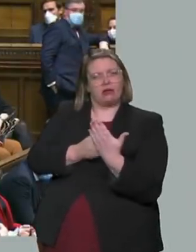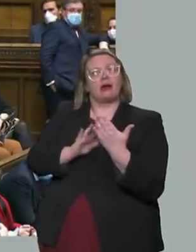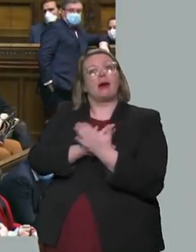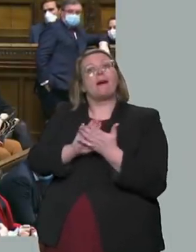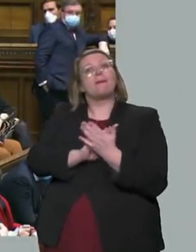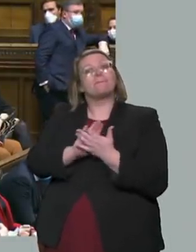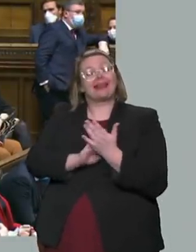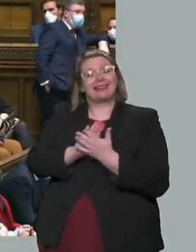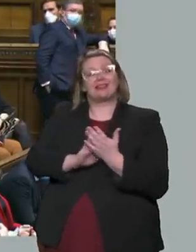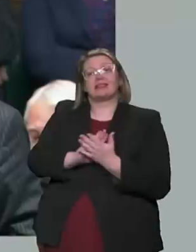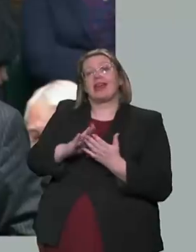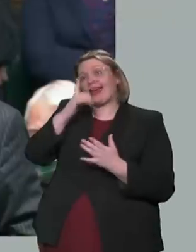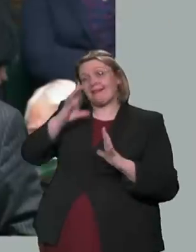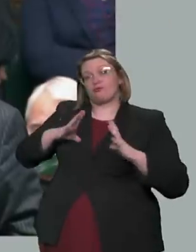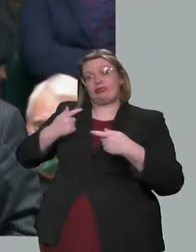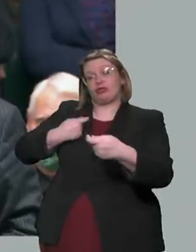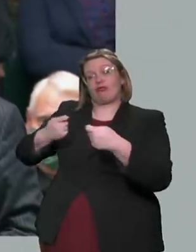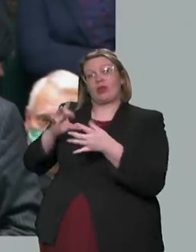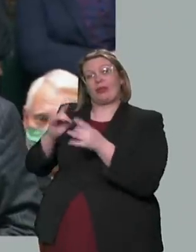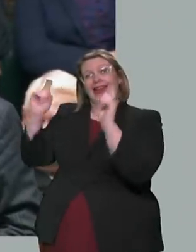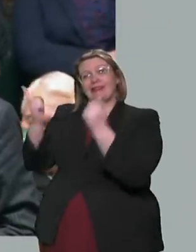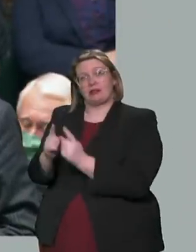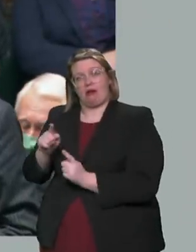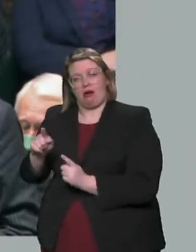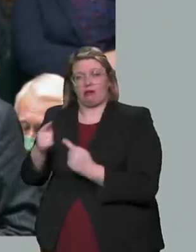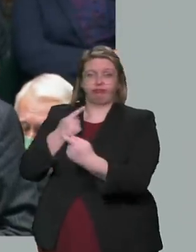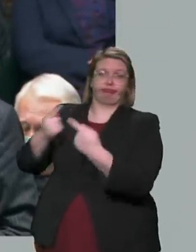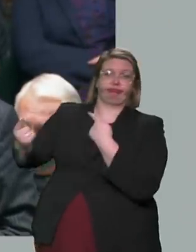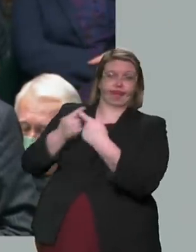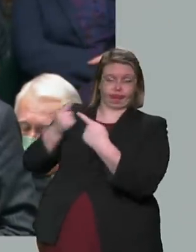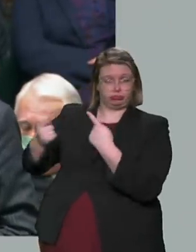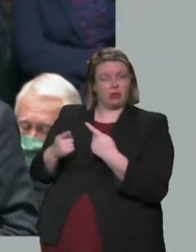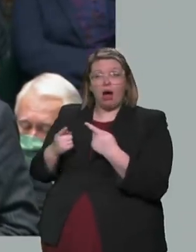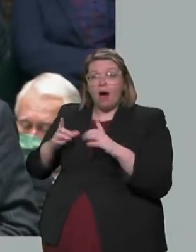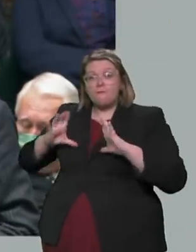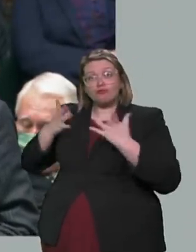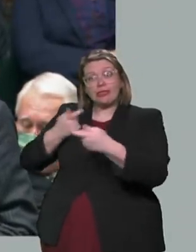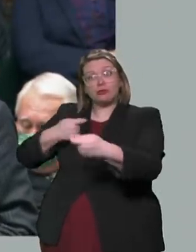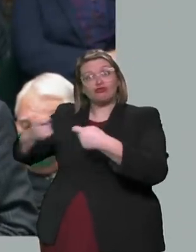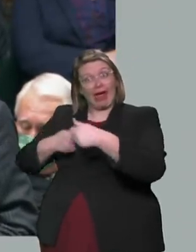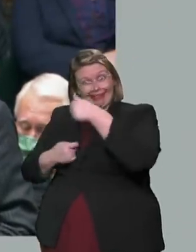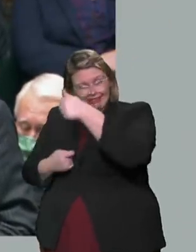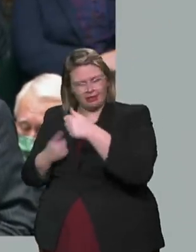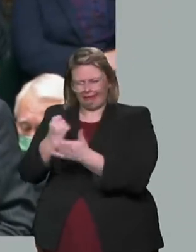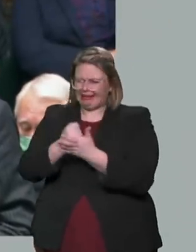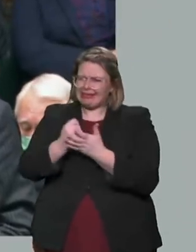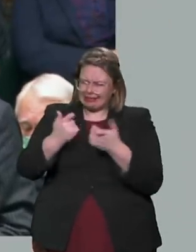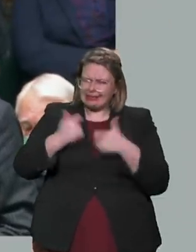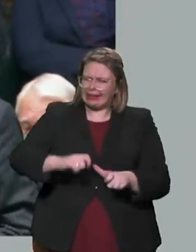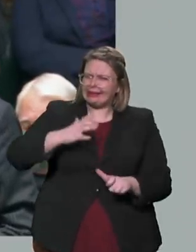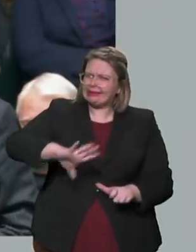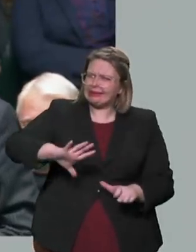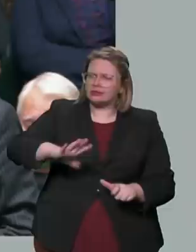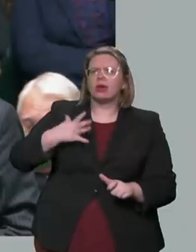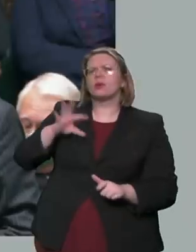deal. Whilst a free trade deal is valuable in itself, we should not be held to ransom. Would he agree with me that our